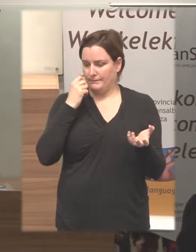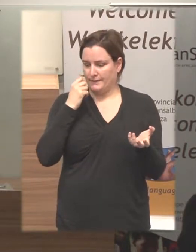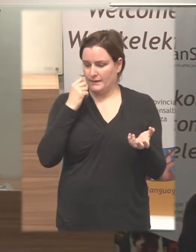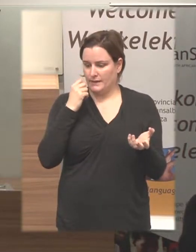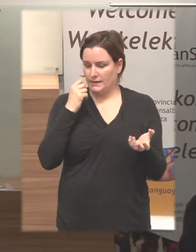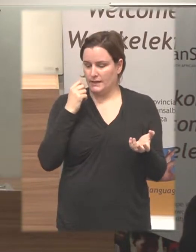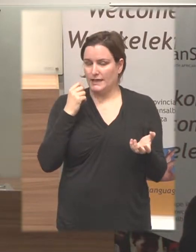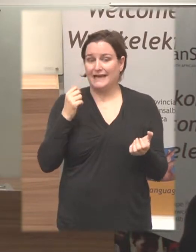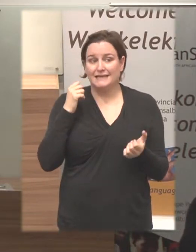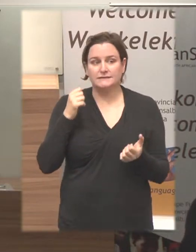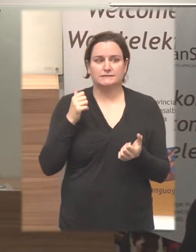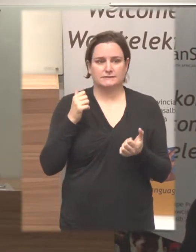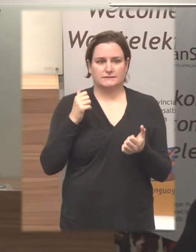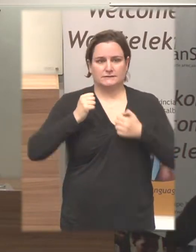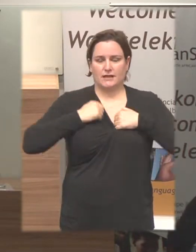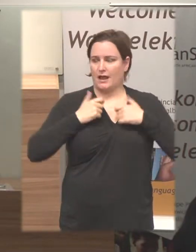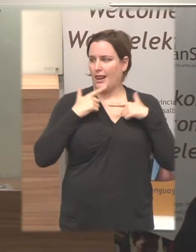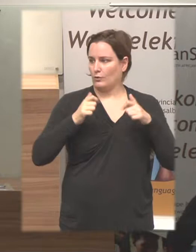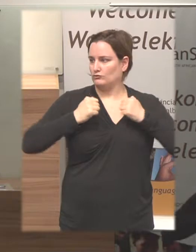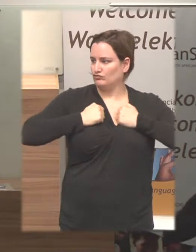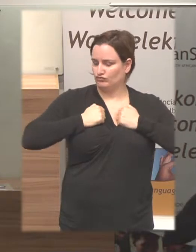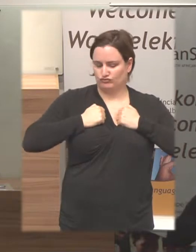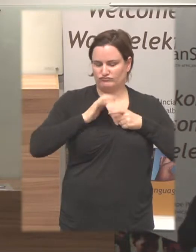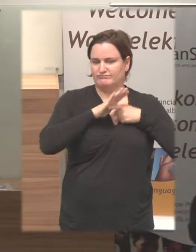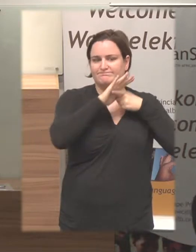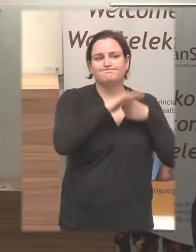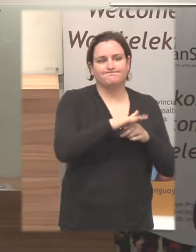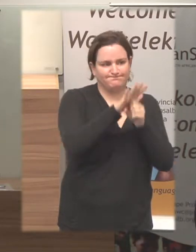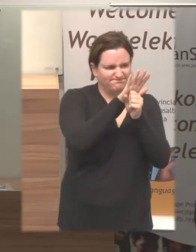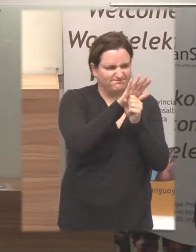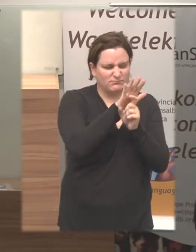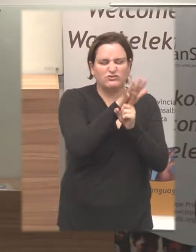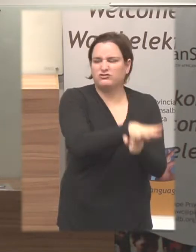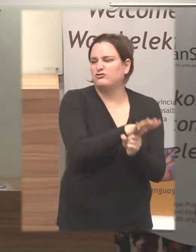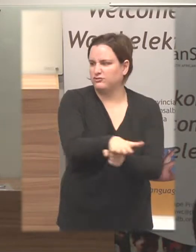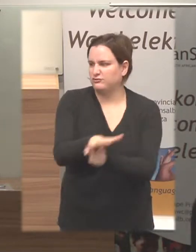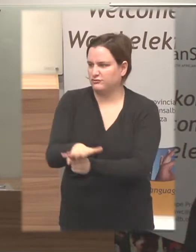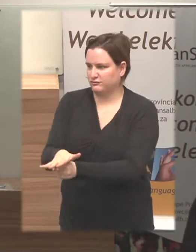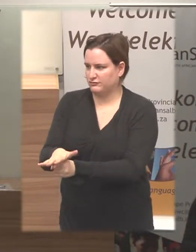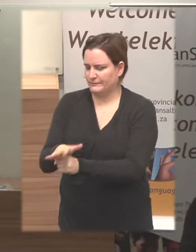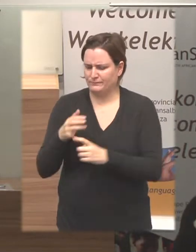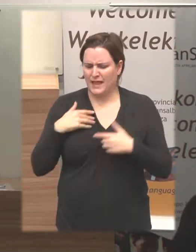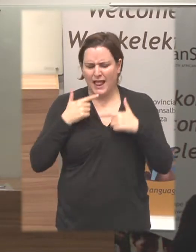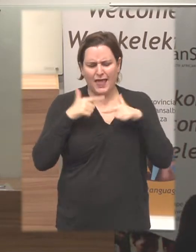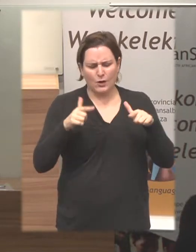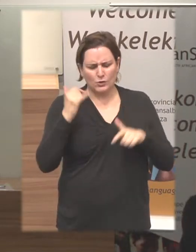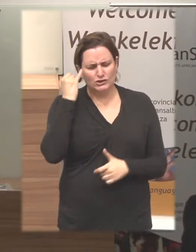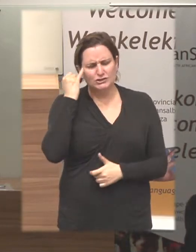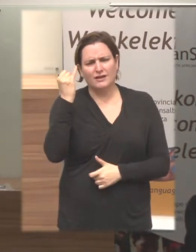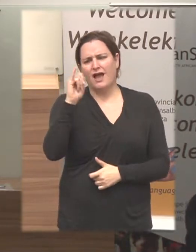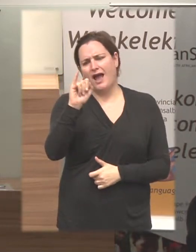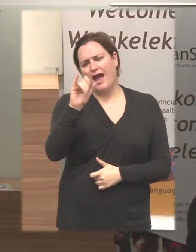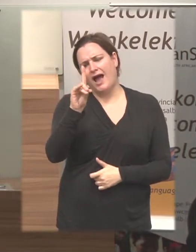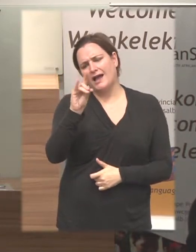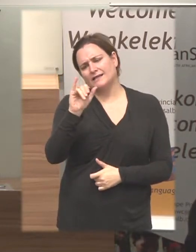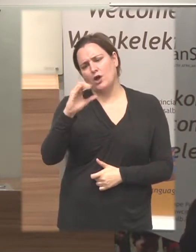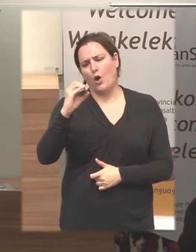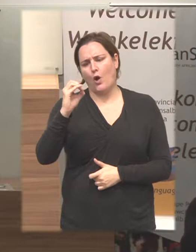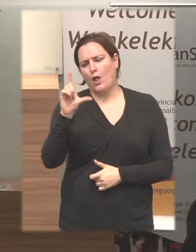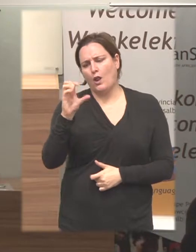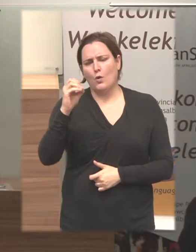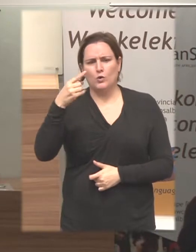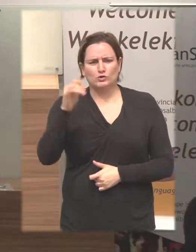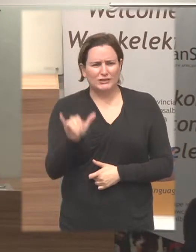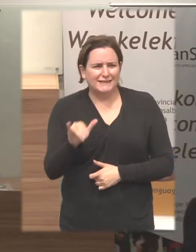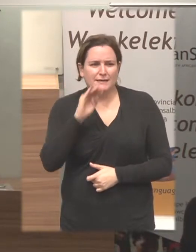dominant language ideologies. What do I mean by language ideologies? I mean the sets of beliefs, the